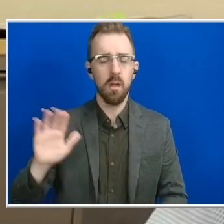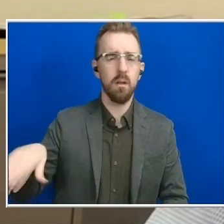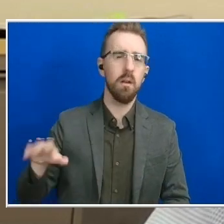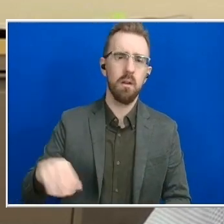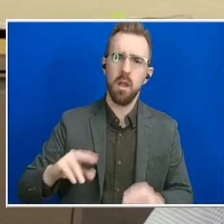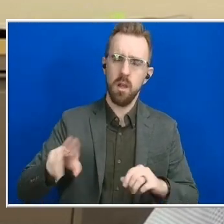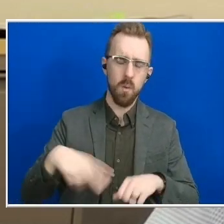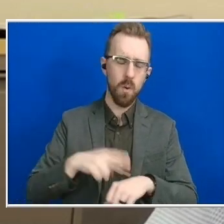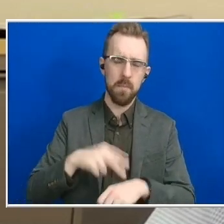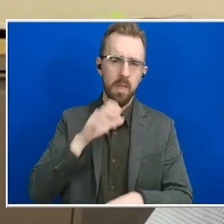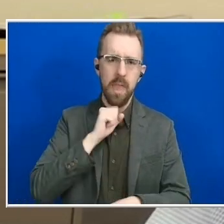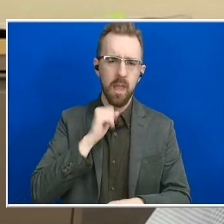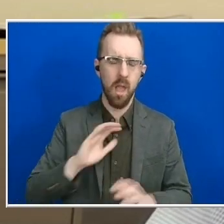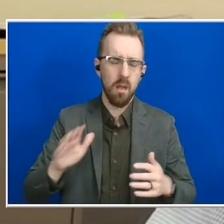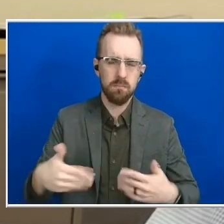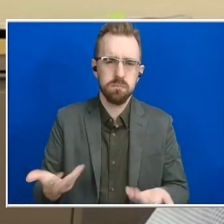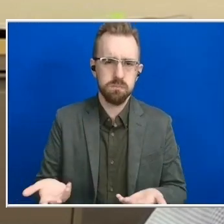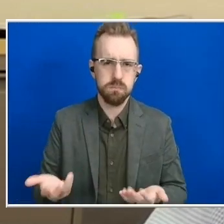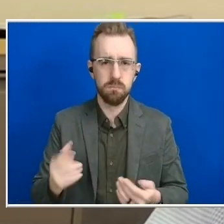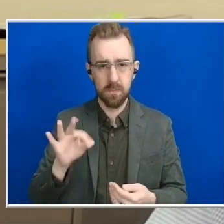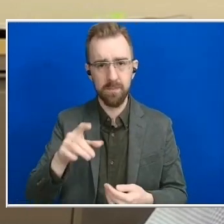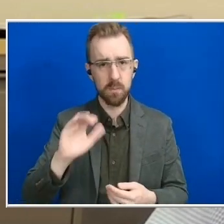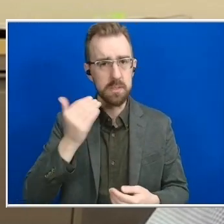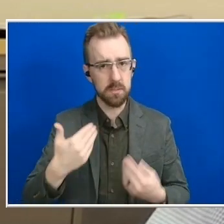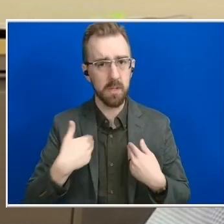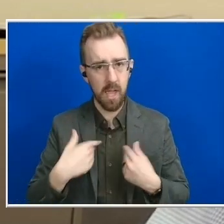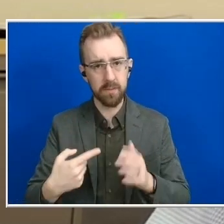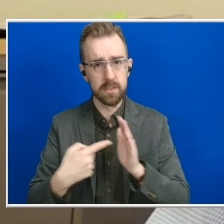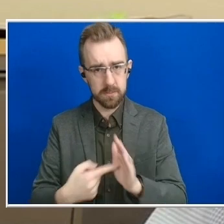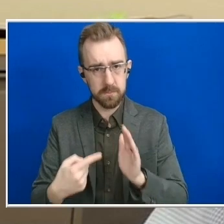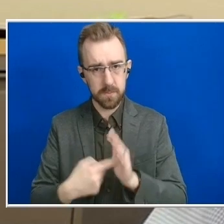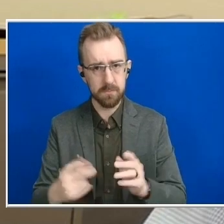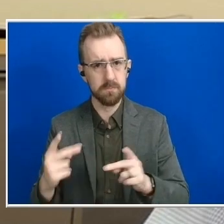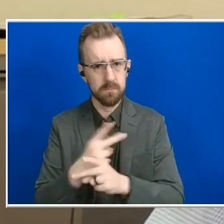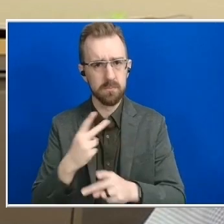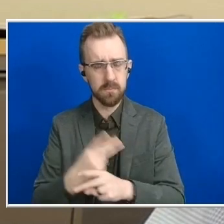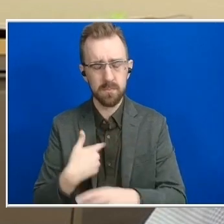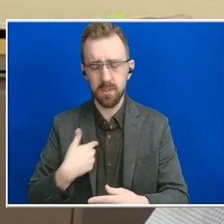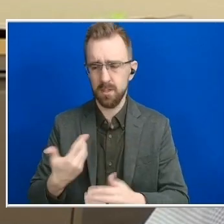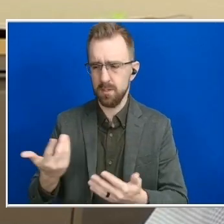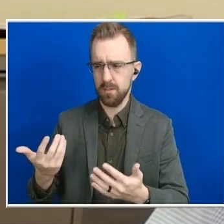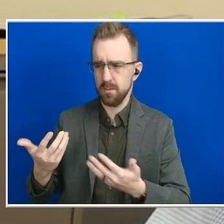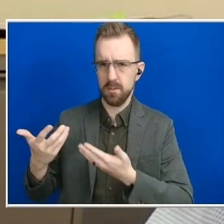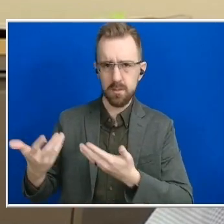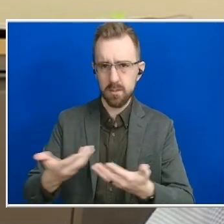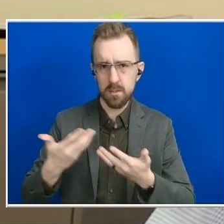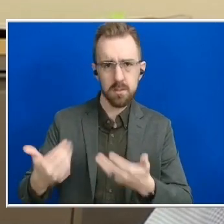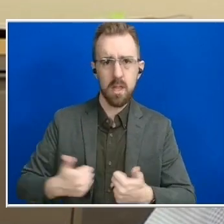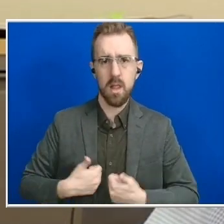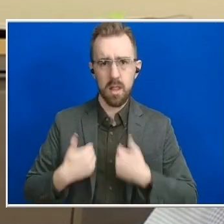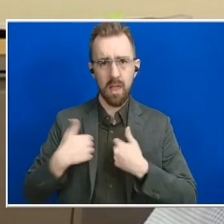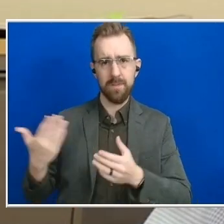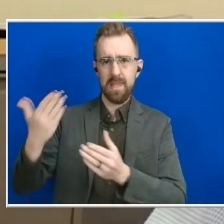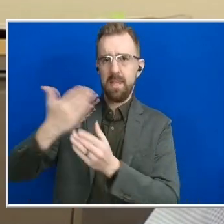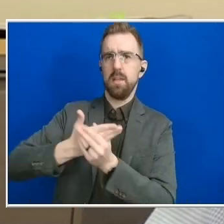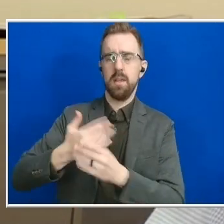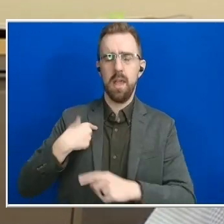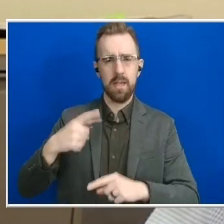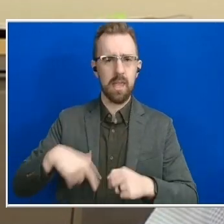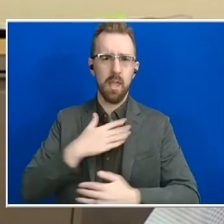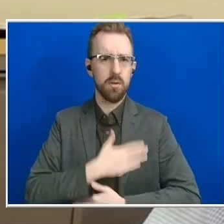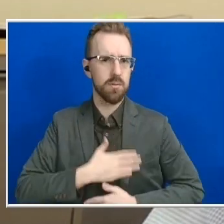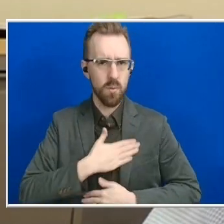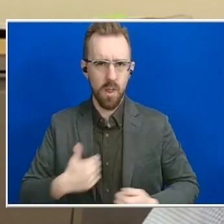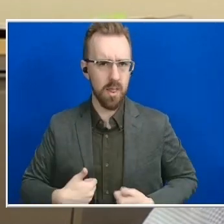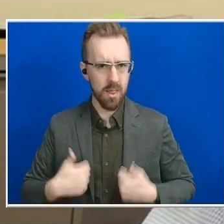aging, that if you do seem to have these symptoms and they are disabling, they're interfering with your ability to enjoy yourself in your